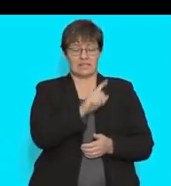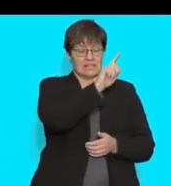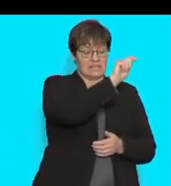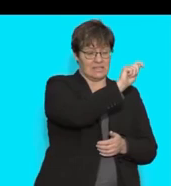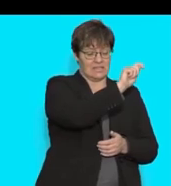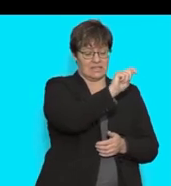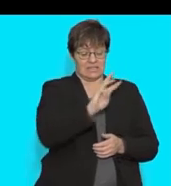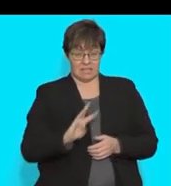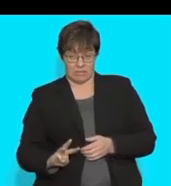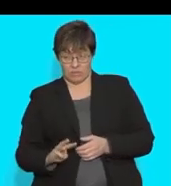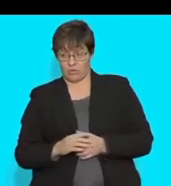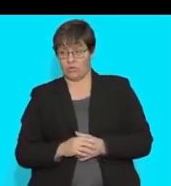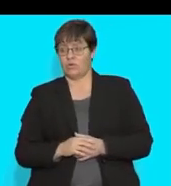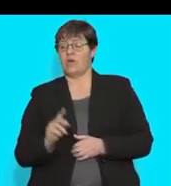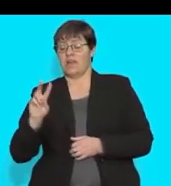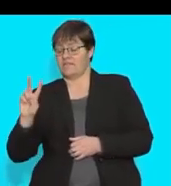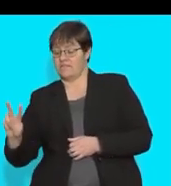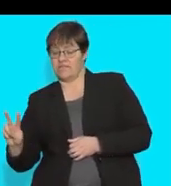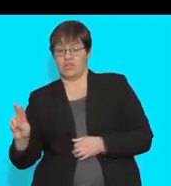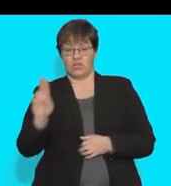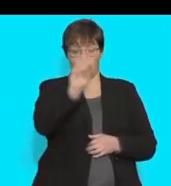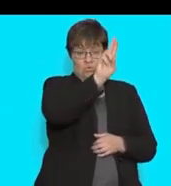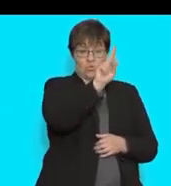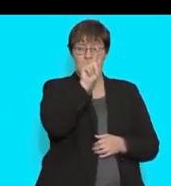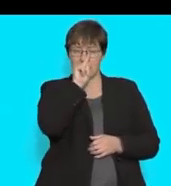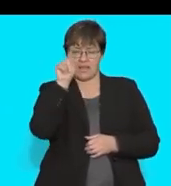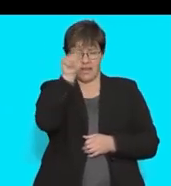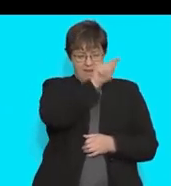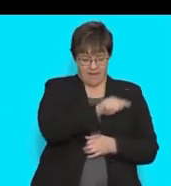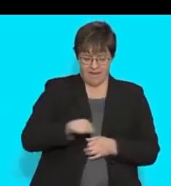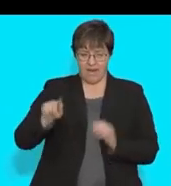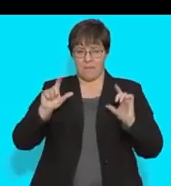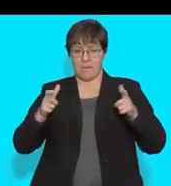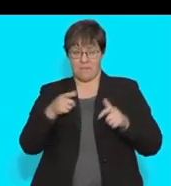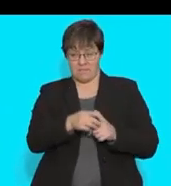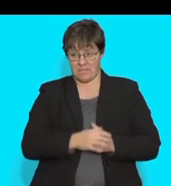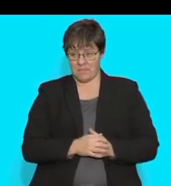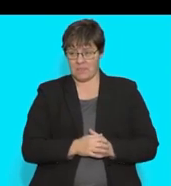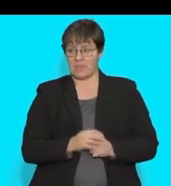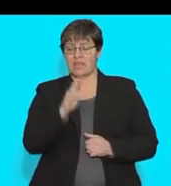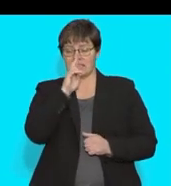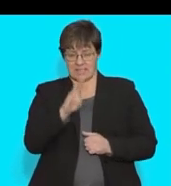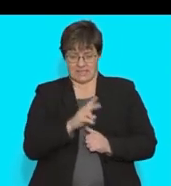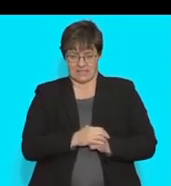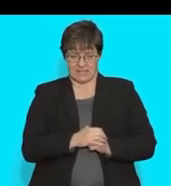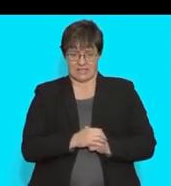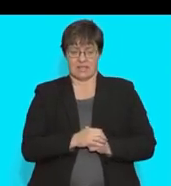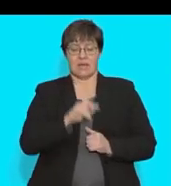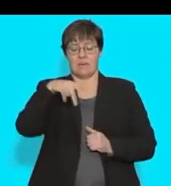the TW and the VU there. So as a result, you can see it makes it